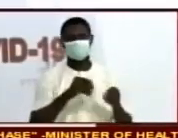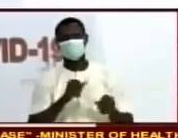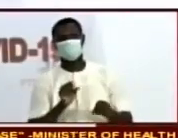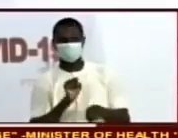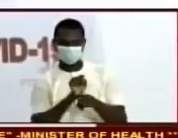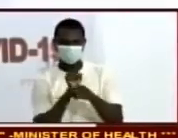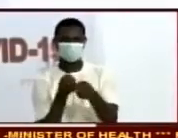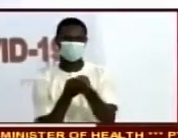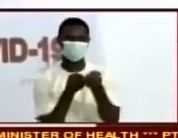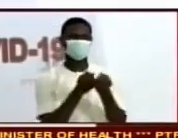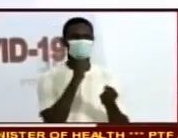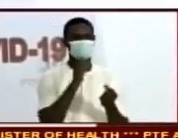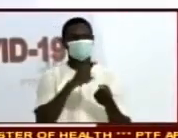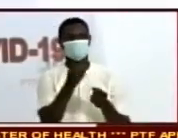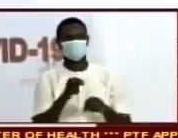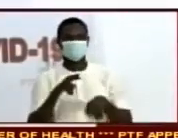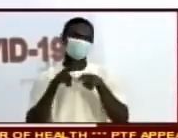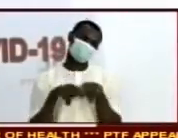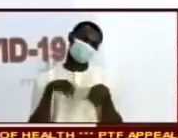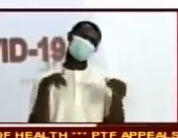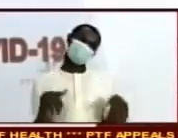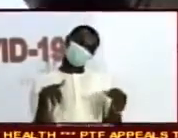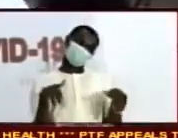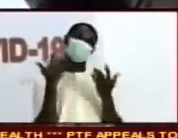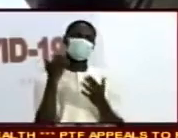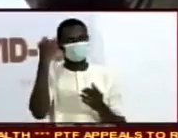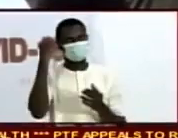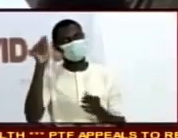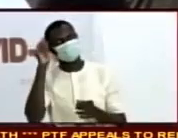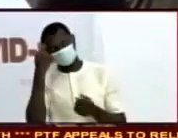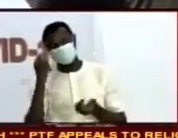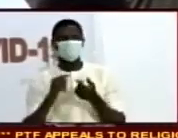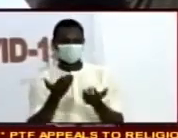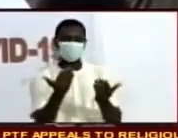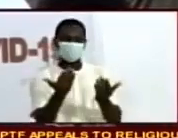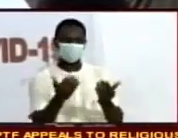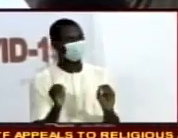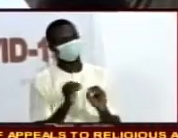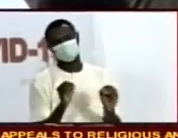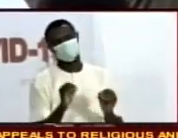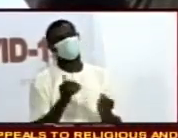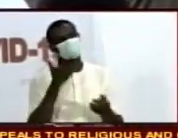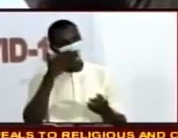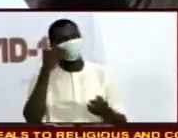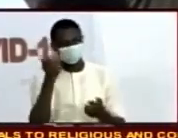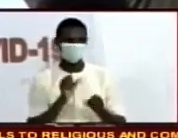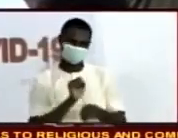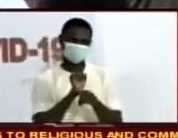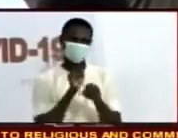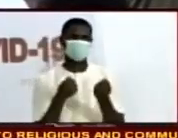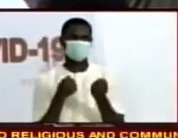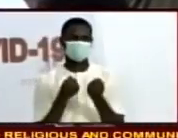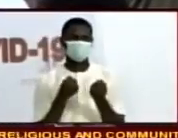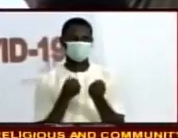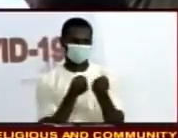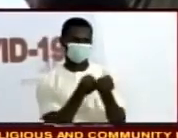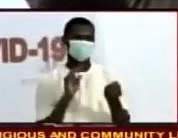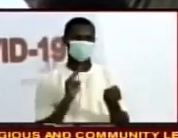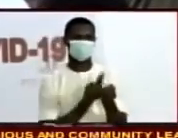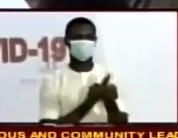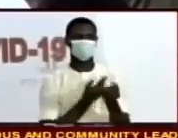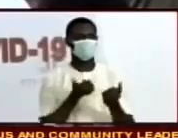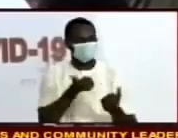cannot just sit back and wait for government to allocate these, because our people are desperate and they're ready to hop onto anything that